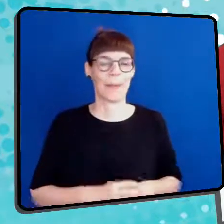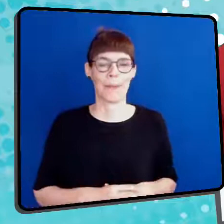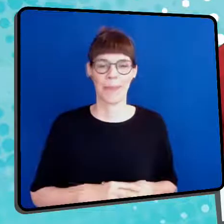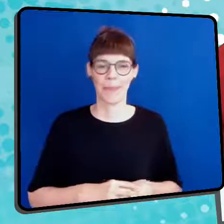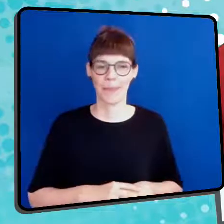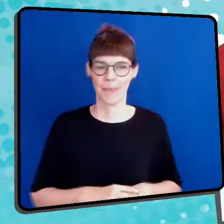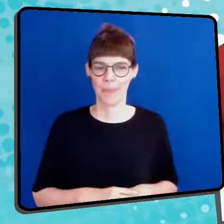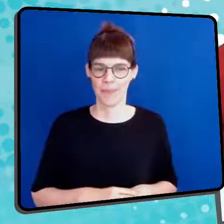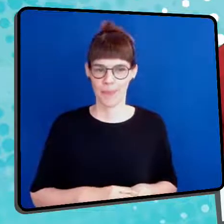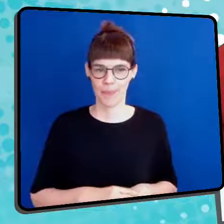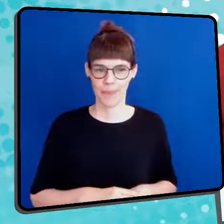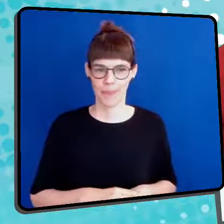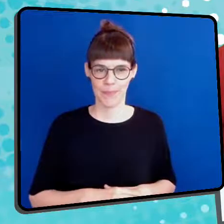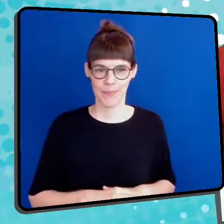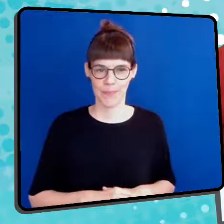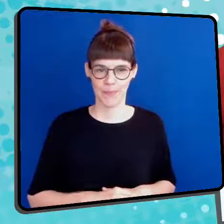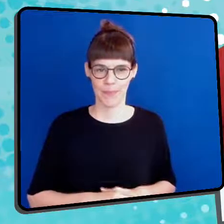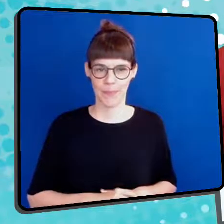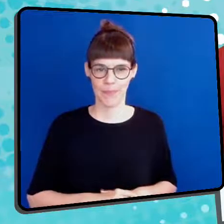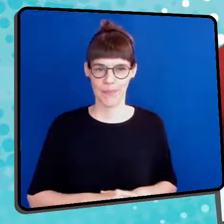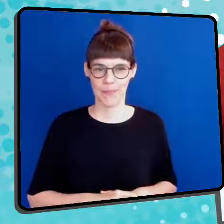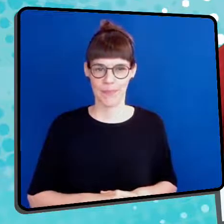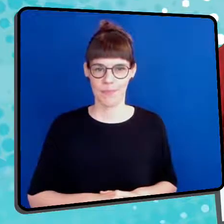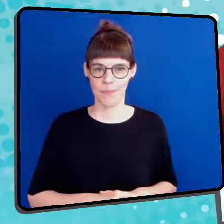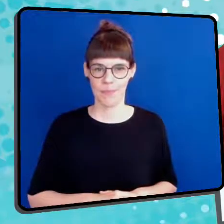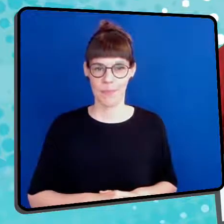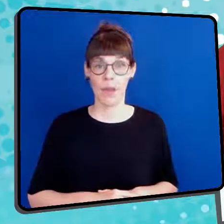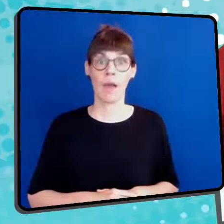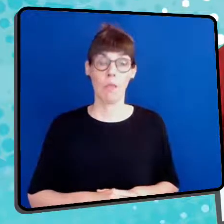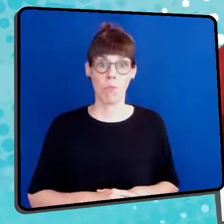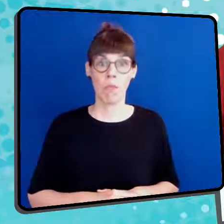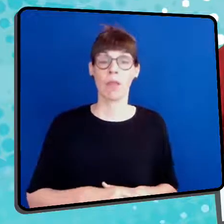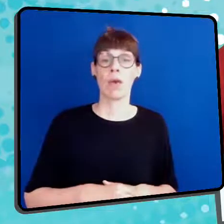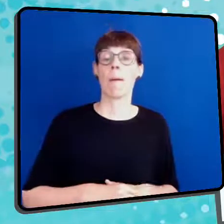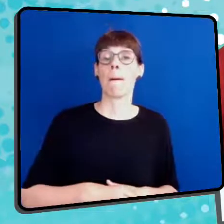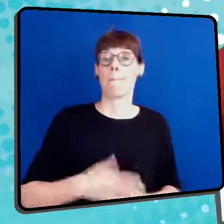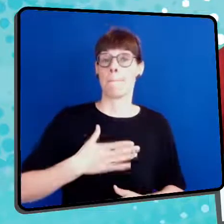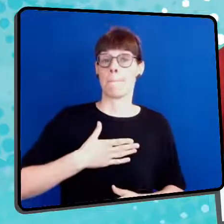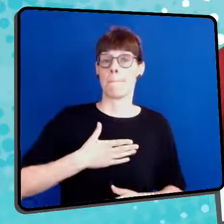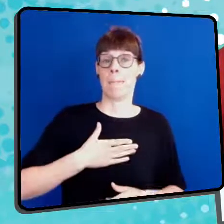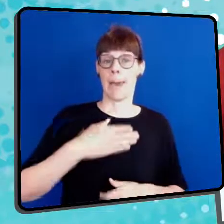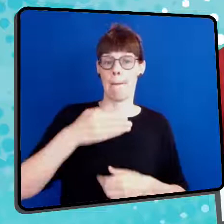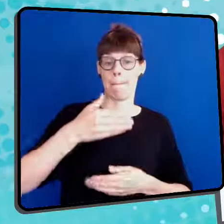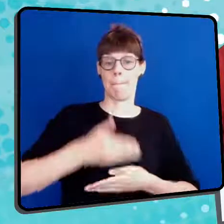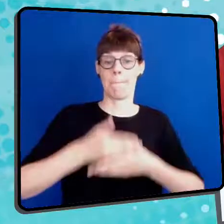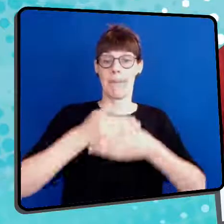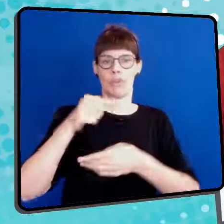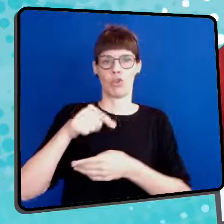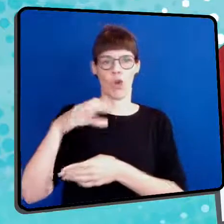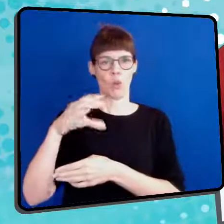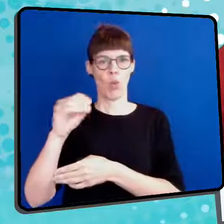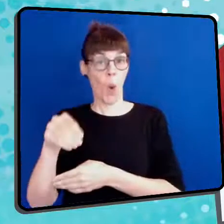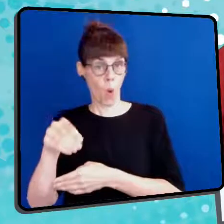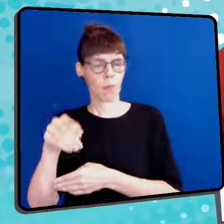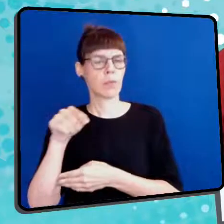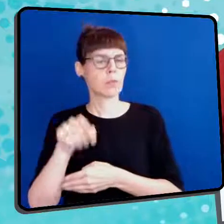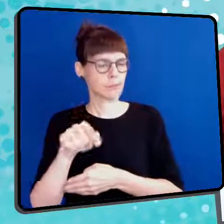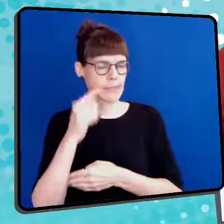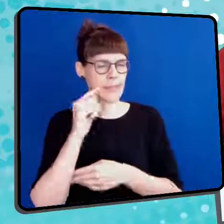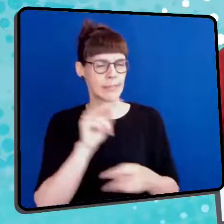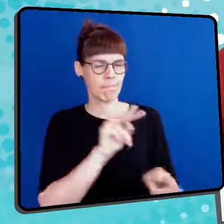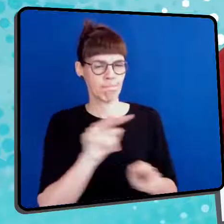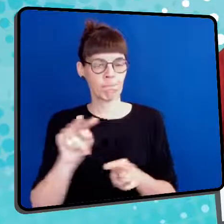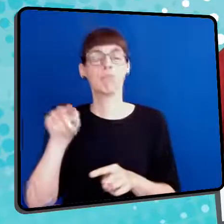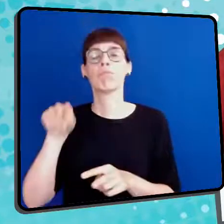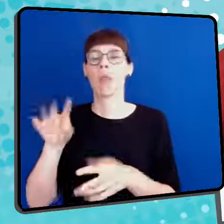Yeah. So definitely go to mybuild.com and check out these sessions. We will put some links at these episodes for some